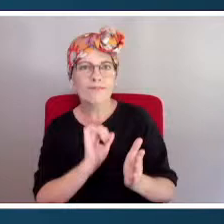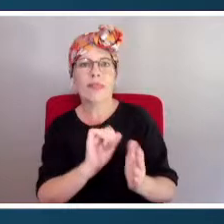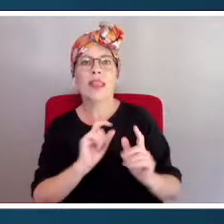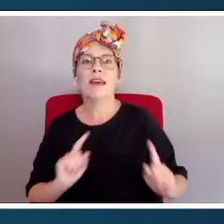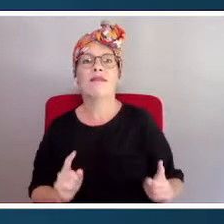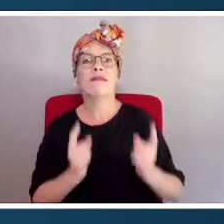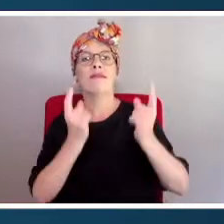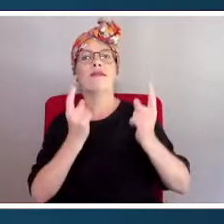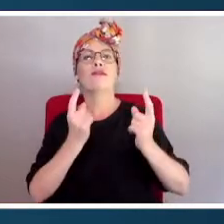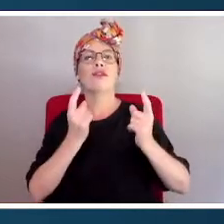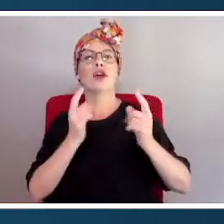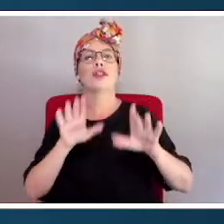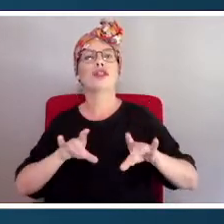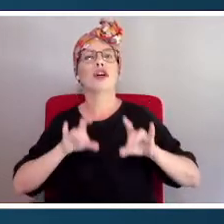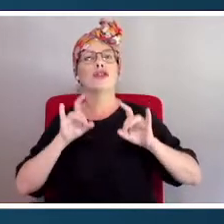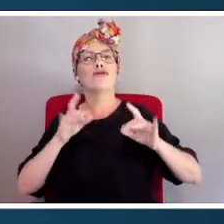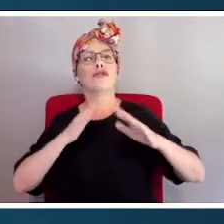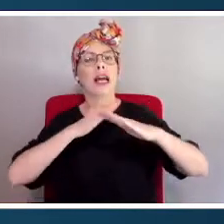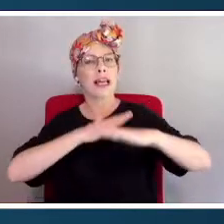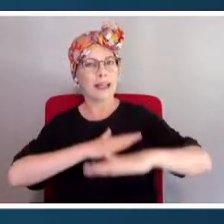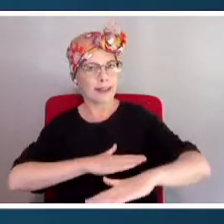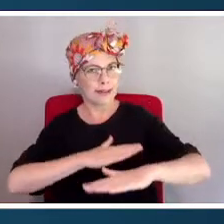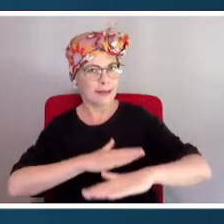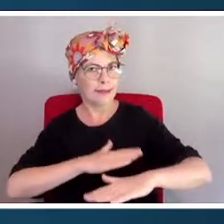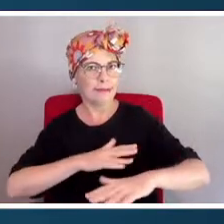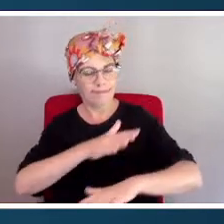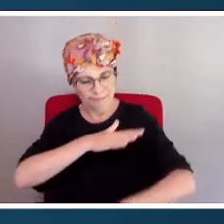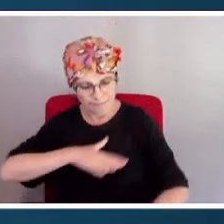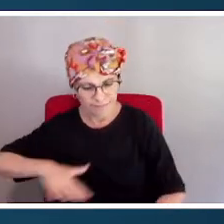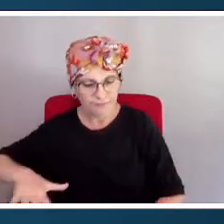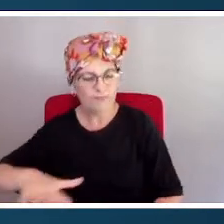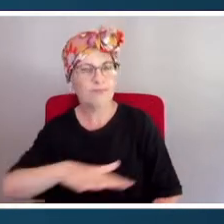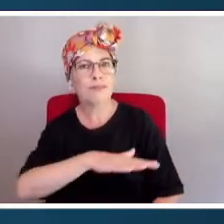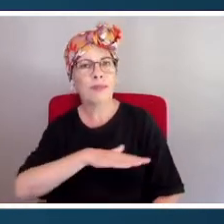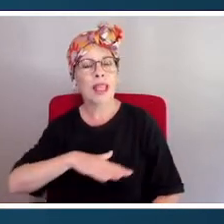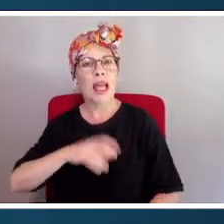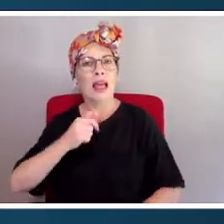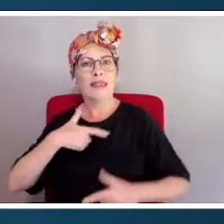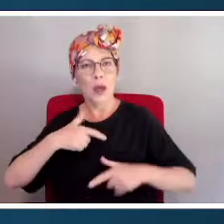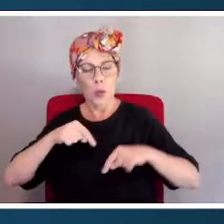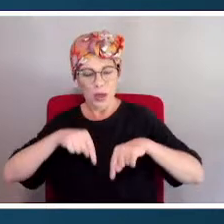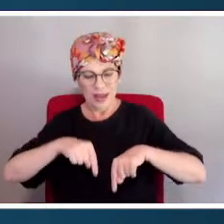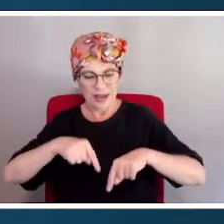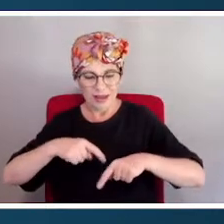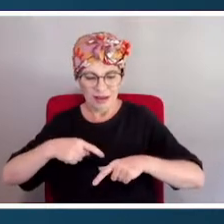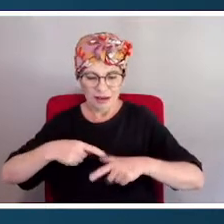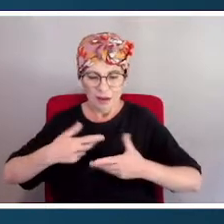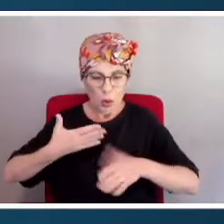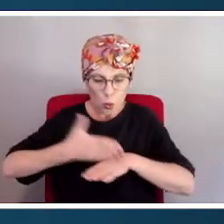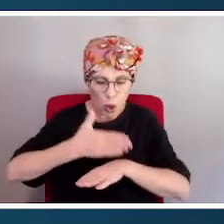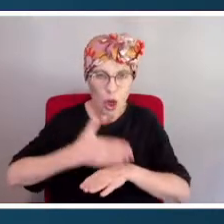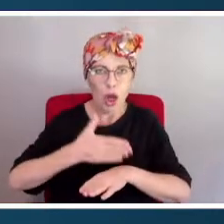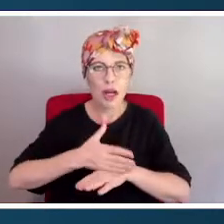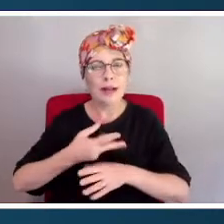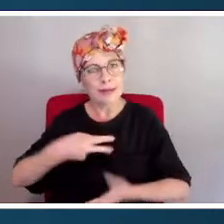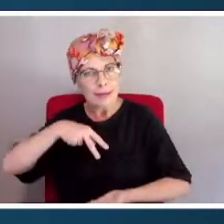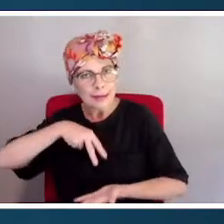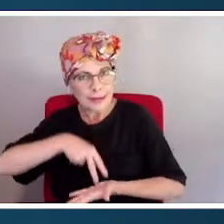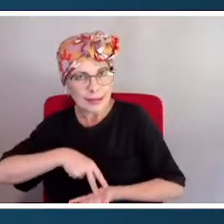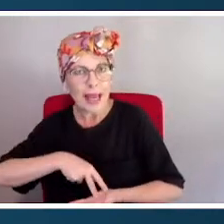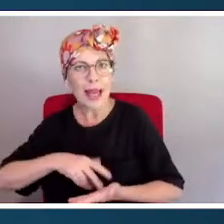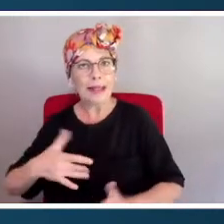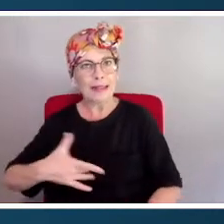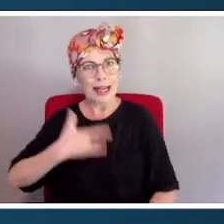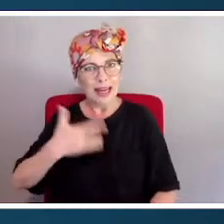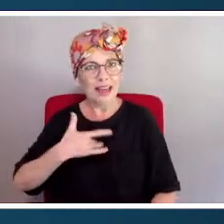and recognise that this land on which we stand, live and work was never ceded. I'd also like to welcome any First Nations